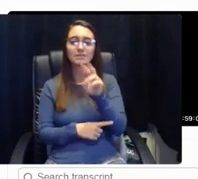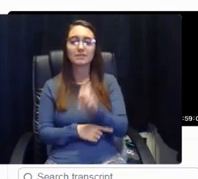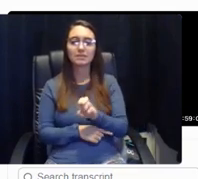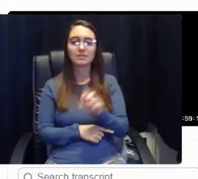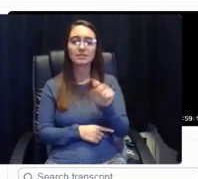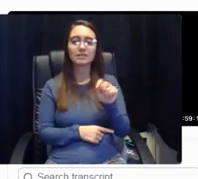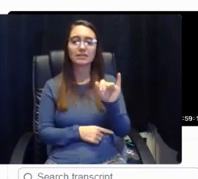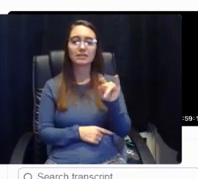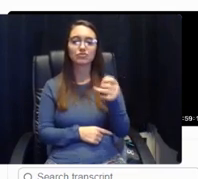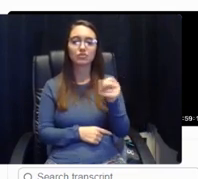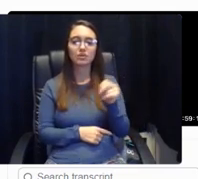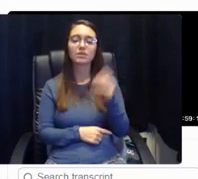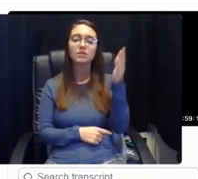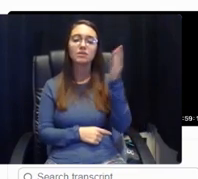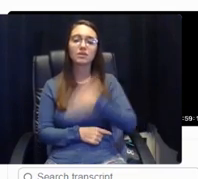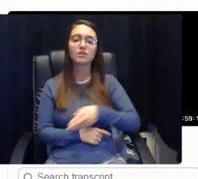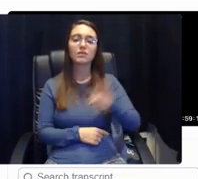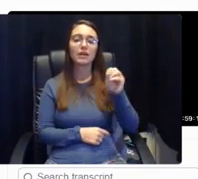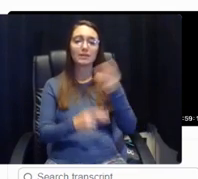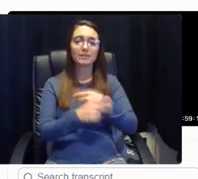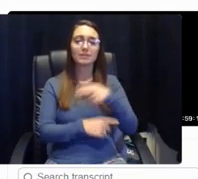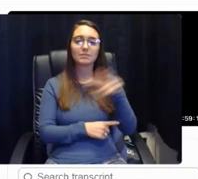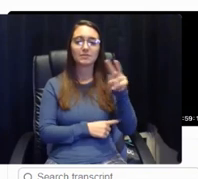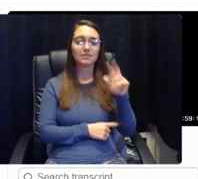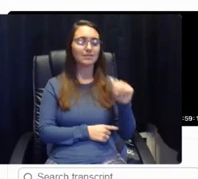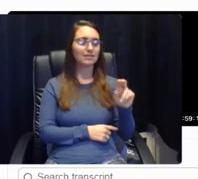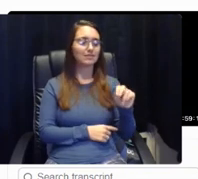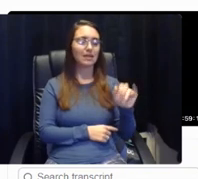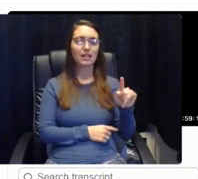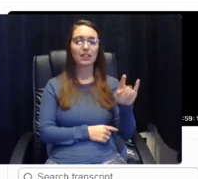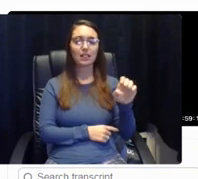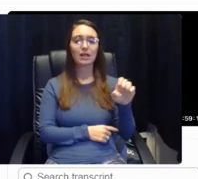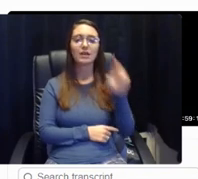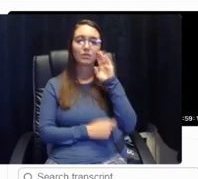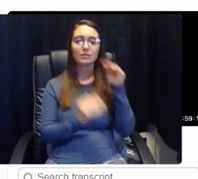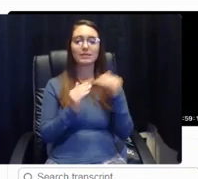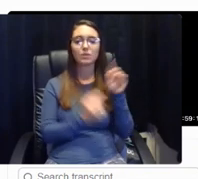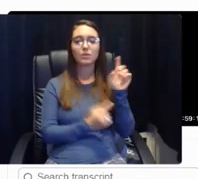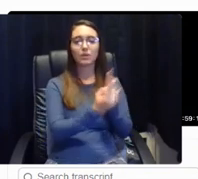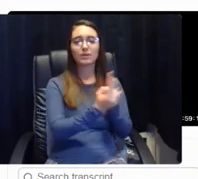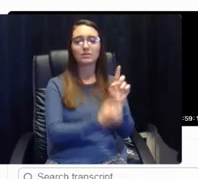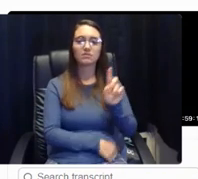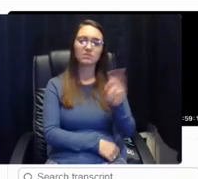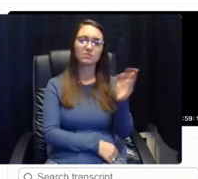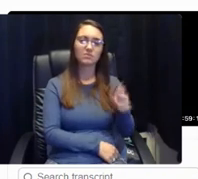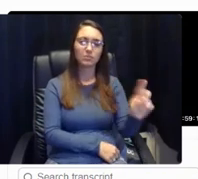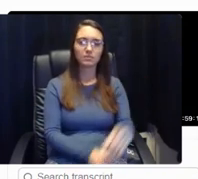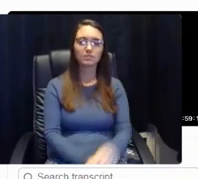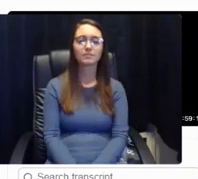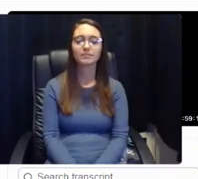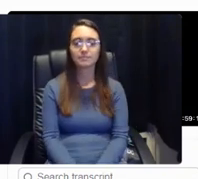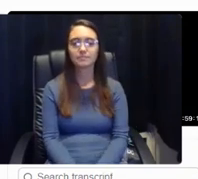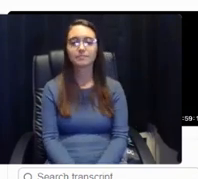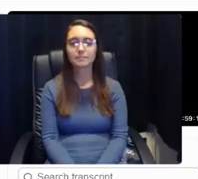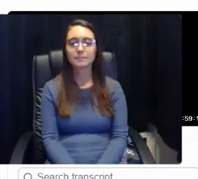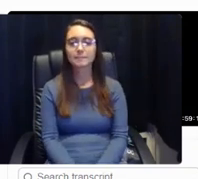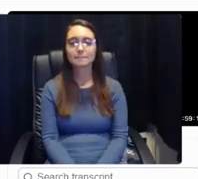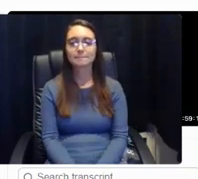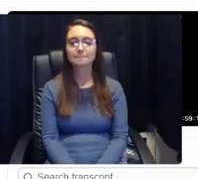V of analyte equal to 1-to-1. So by easily